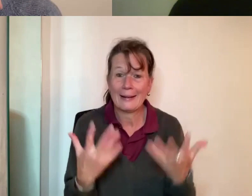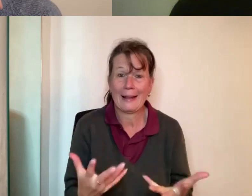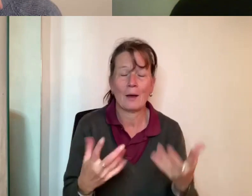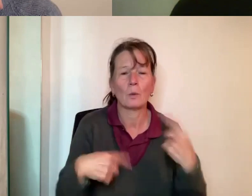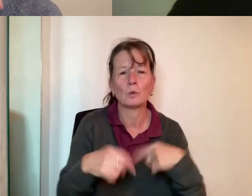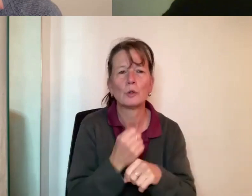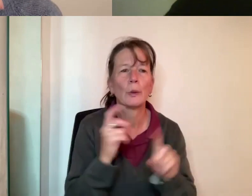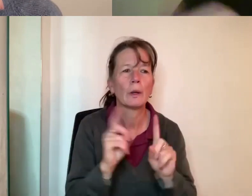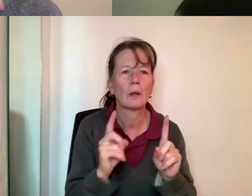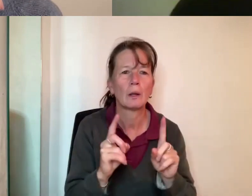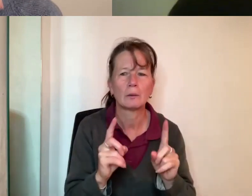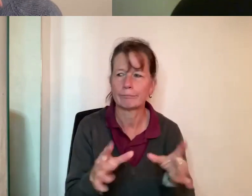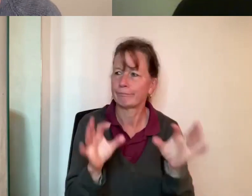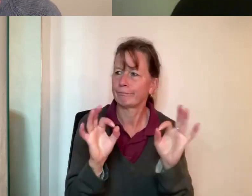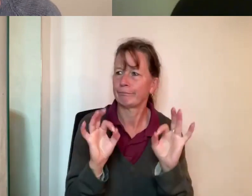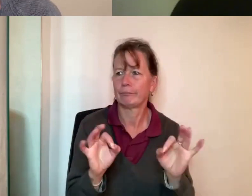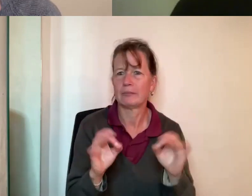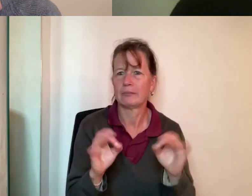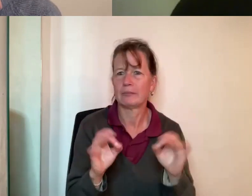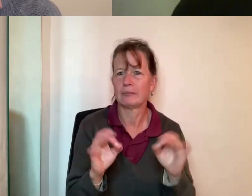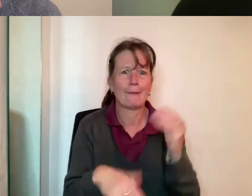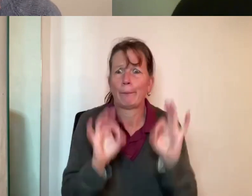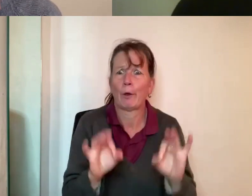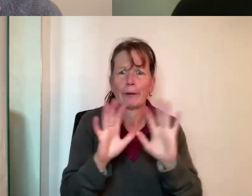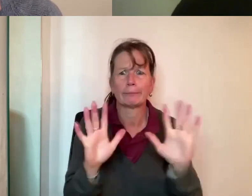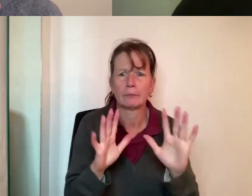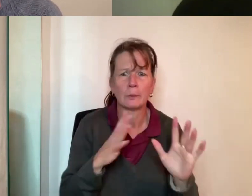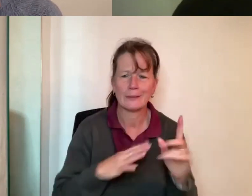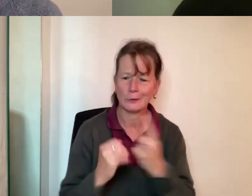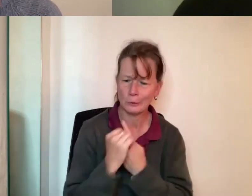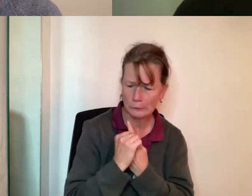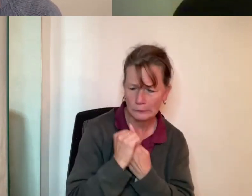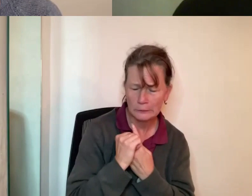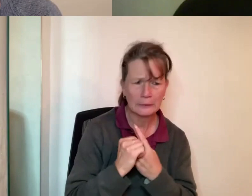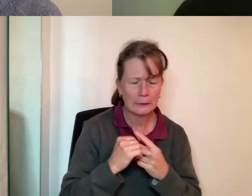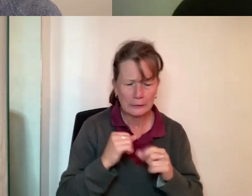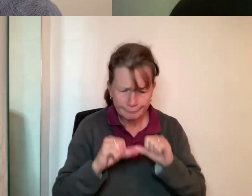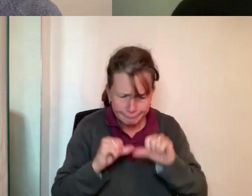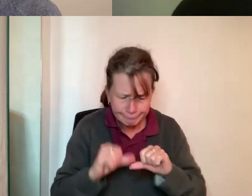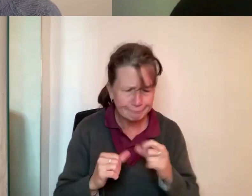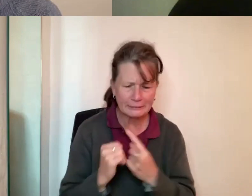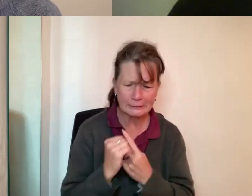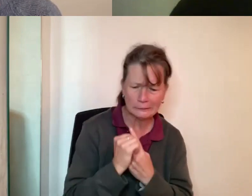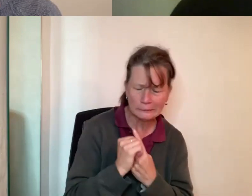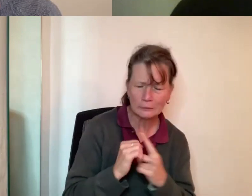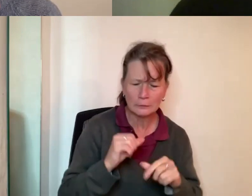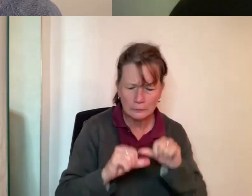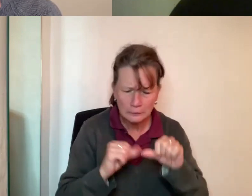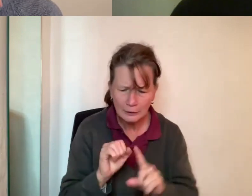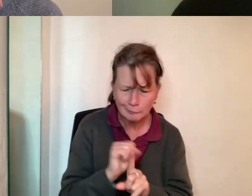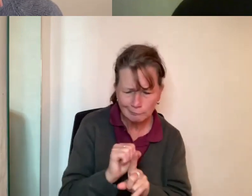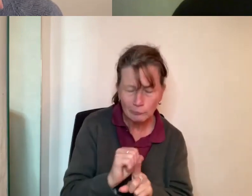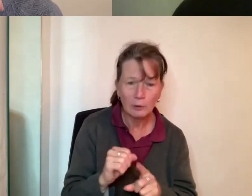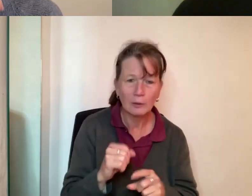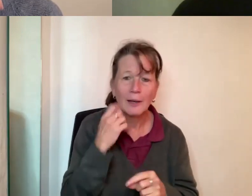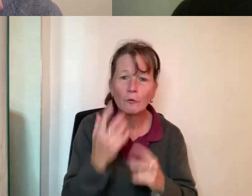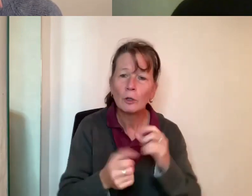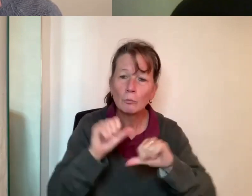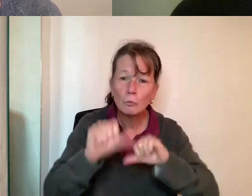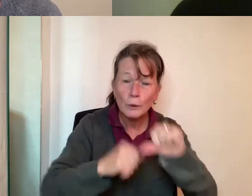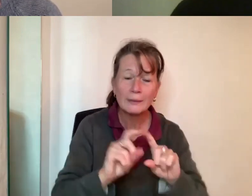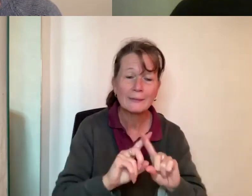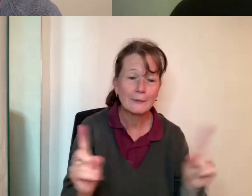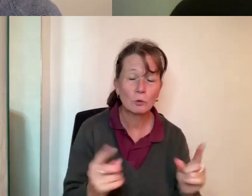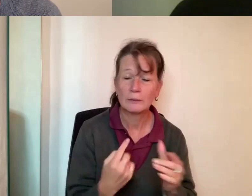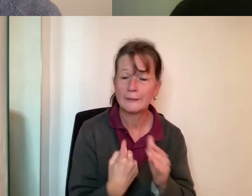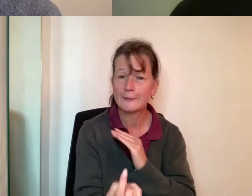is never perfect. We're always still trying to hone what we do, and every process is different and individual.